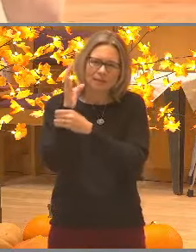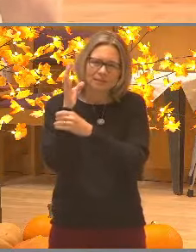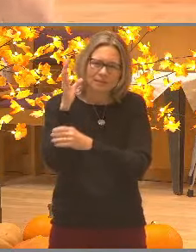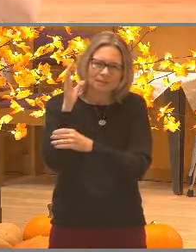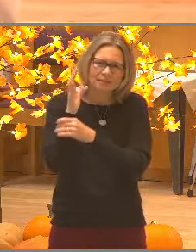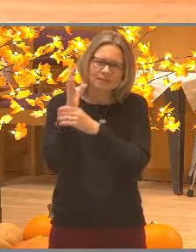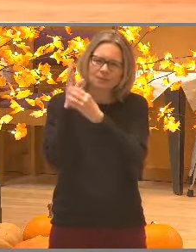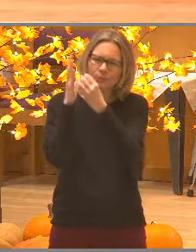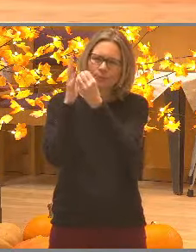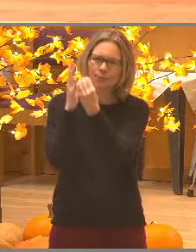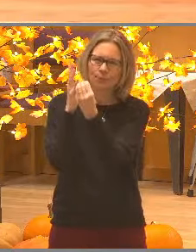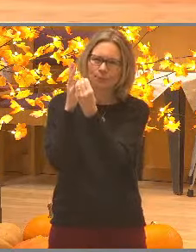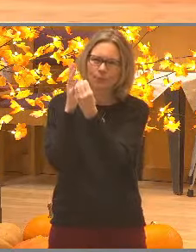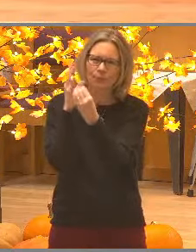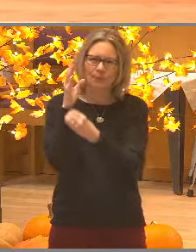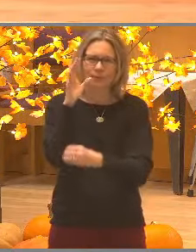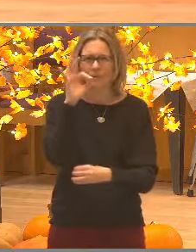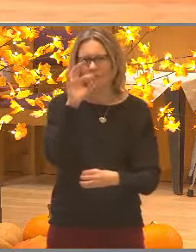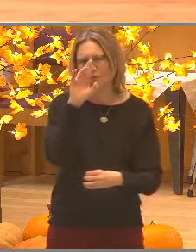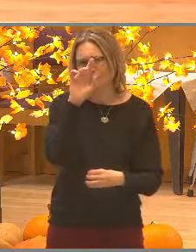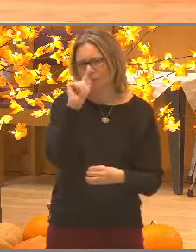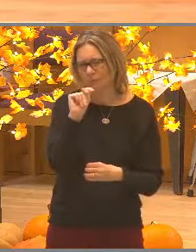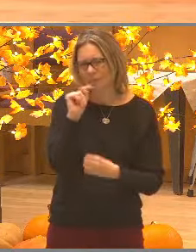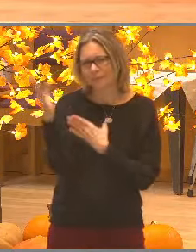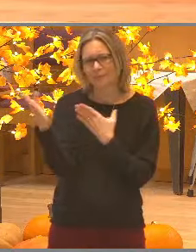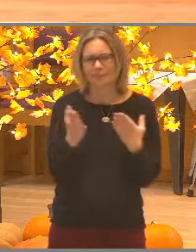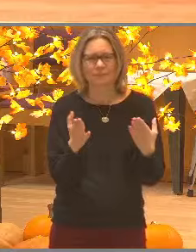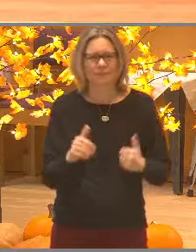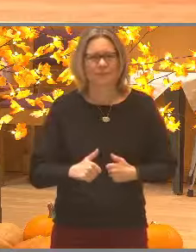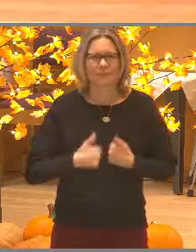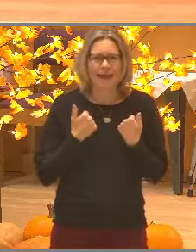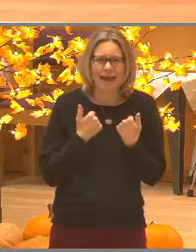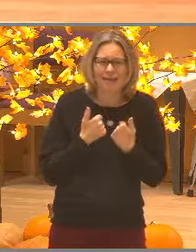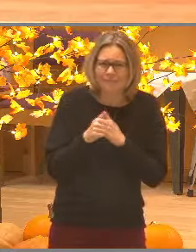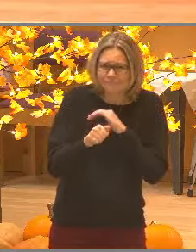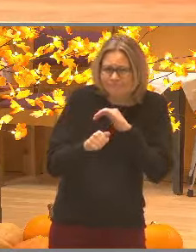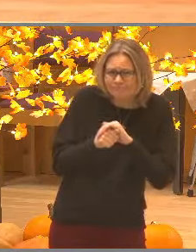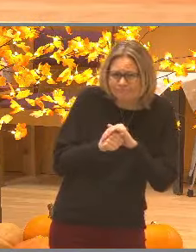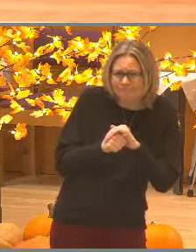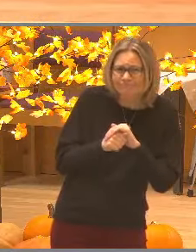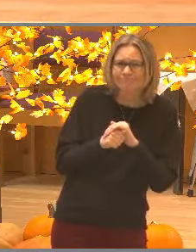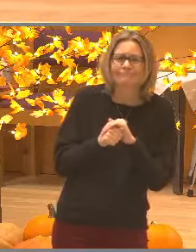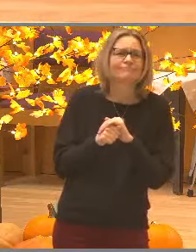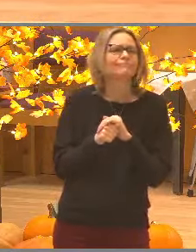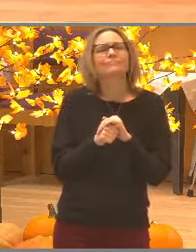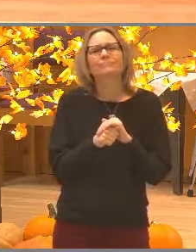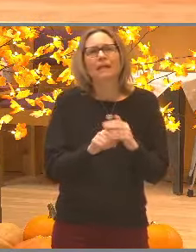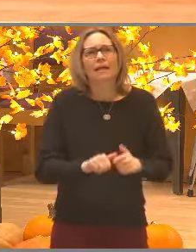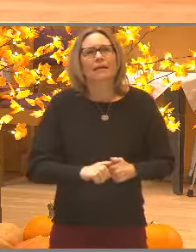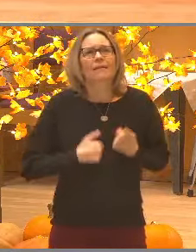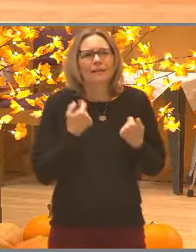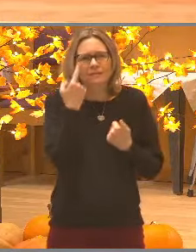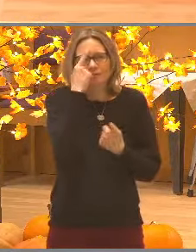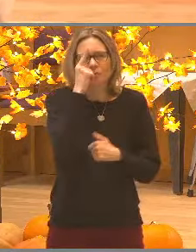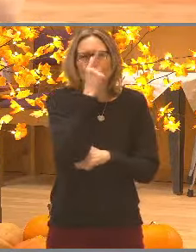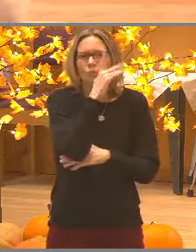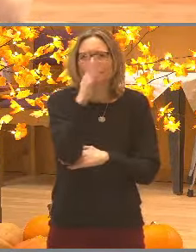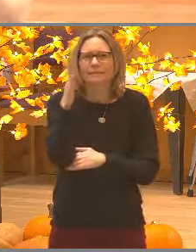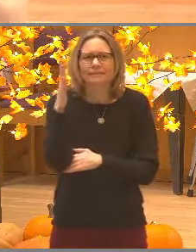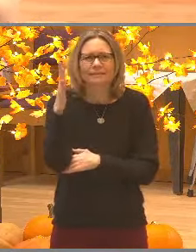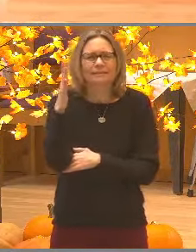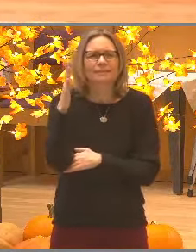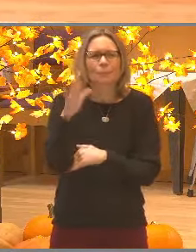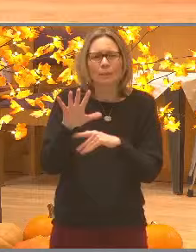fruits can be and bring life, shelter, shade. Life for the tree when the